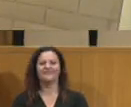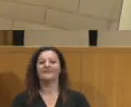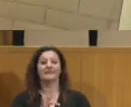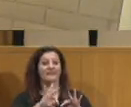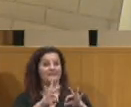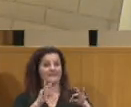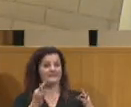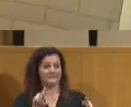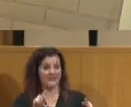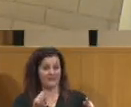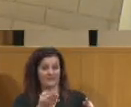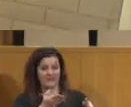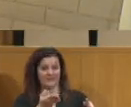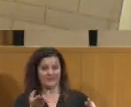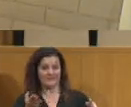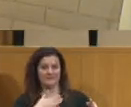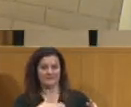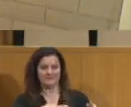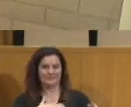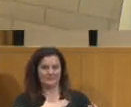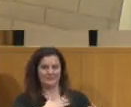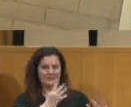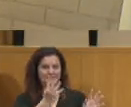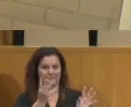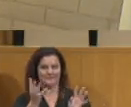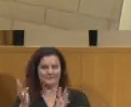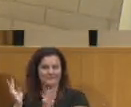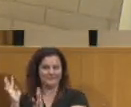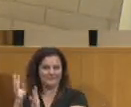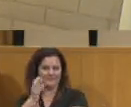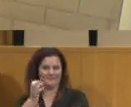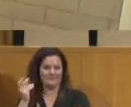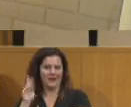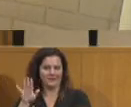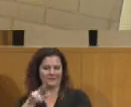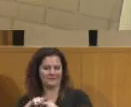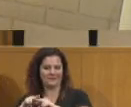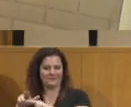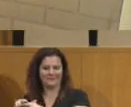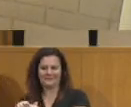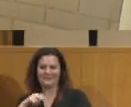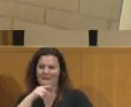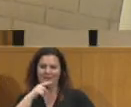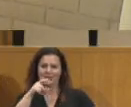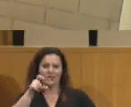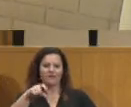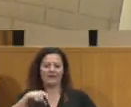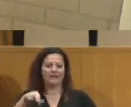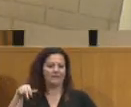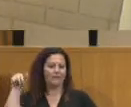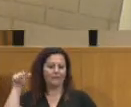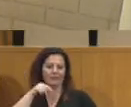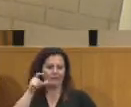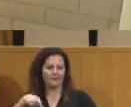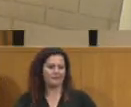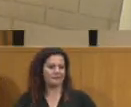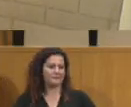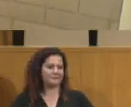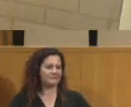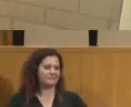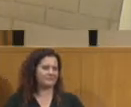And that I will discharge the duties of my office as City